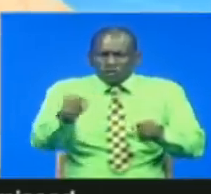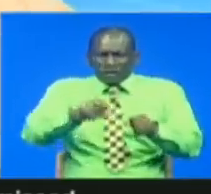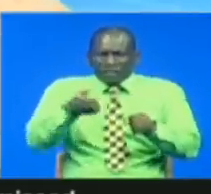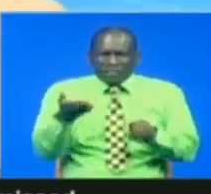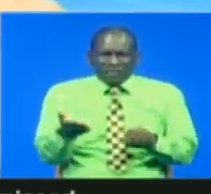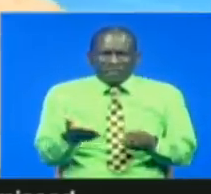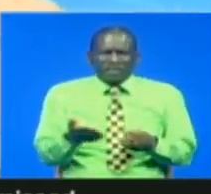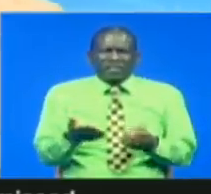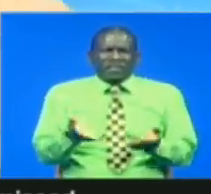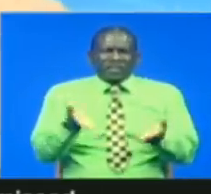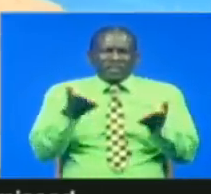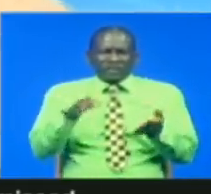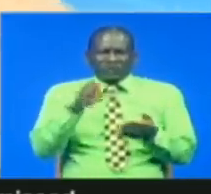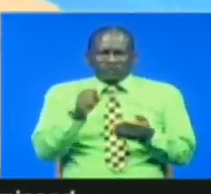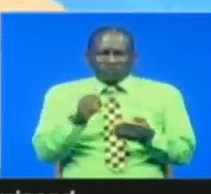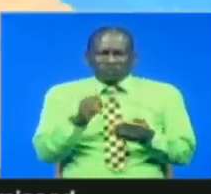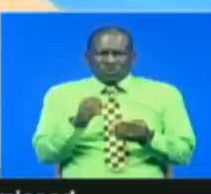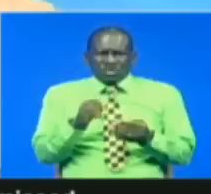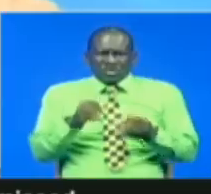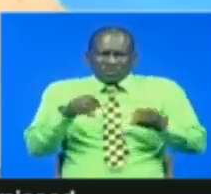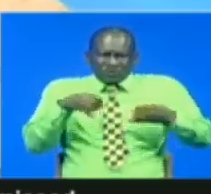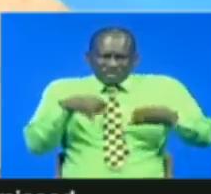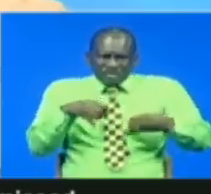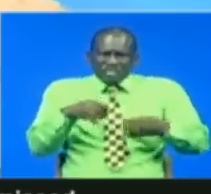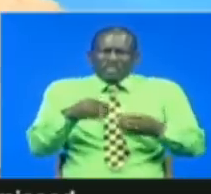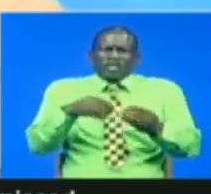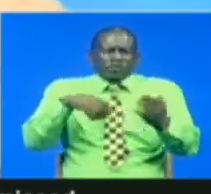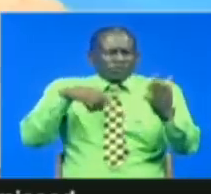So it's a point of making your prayers,